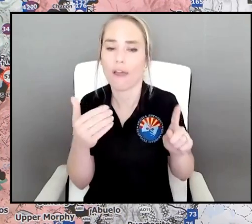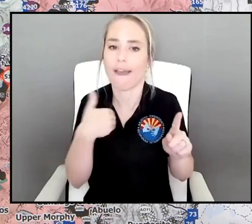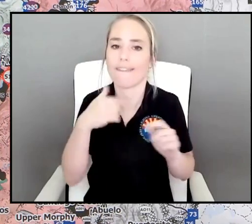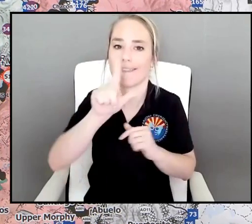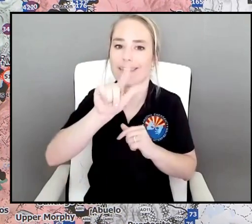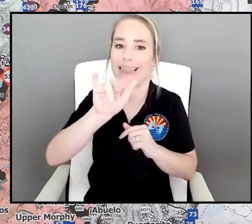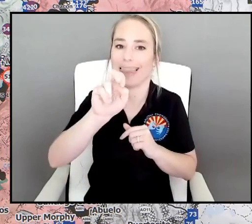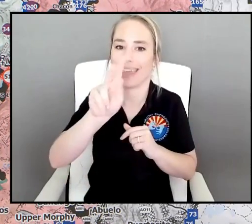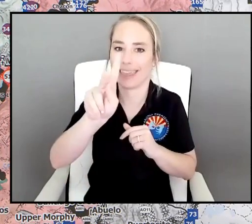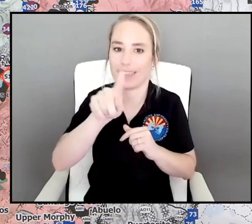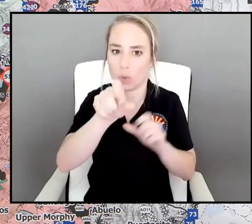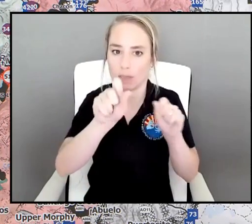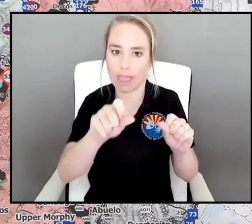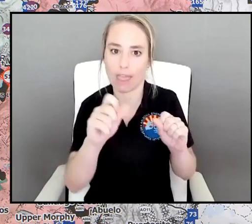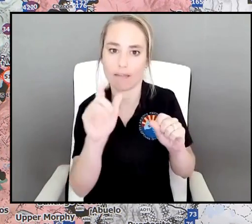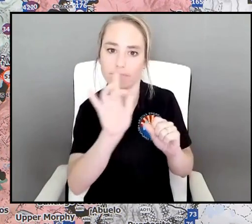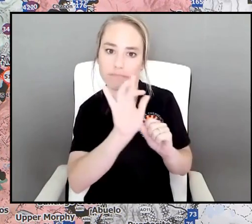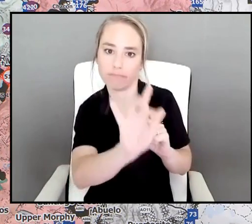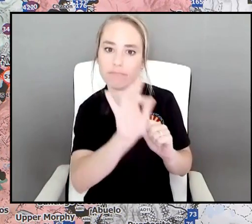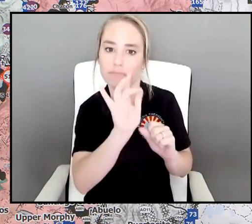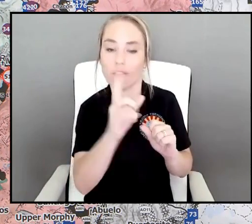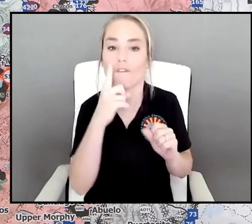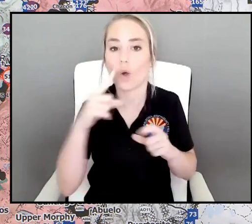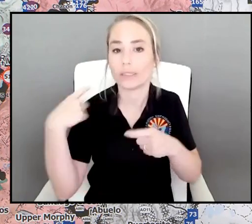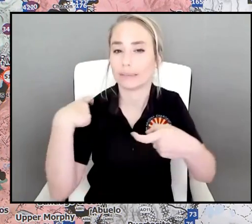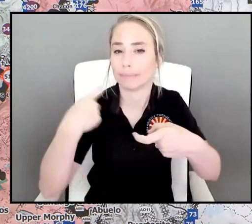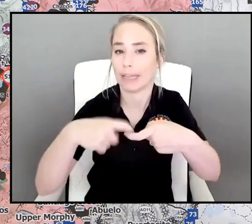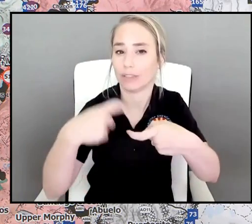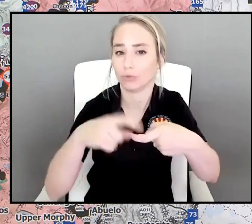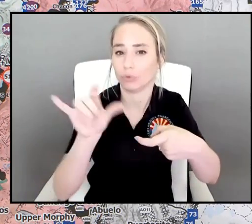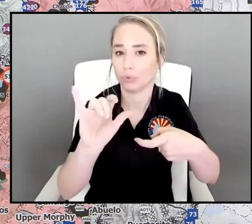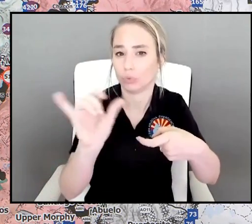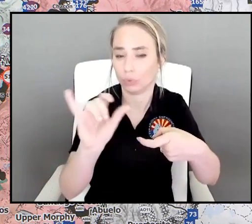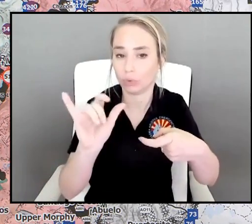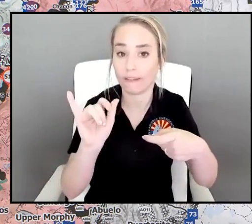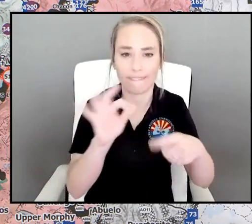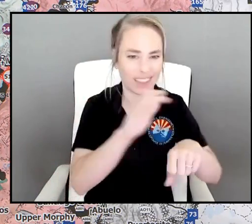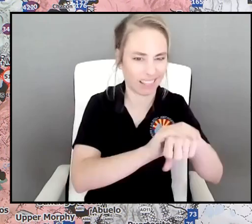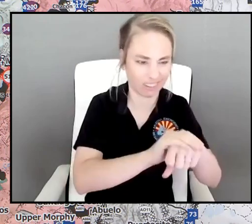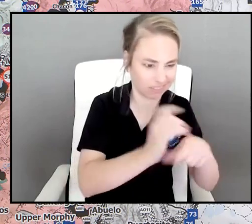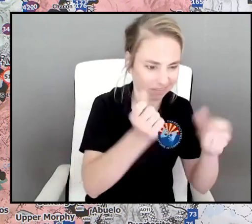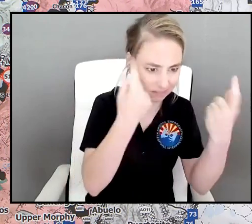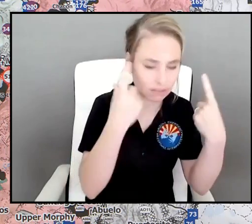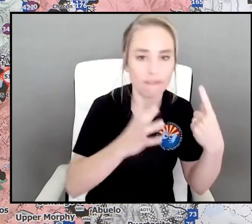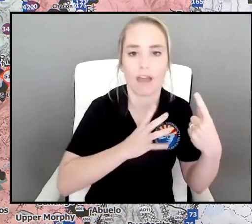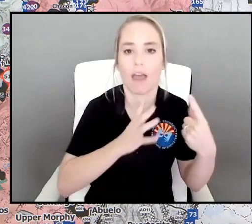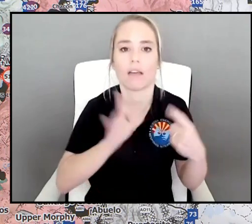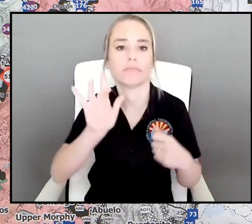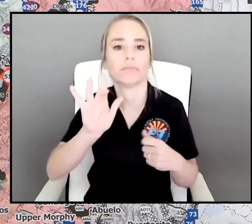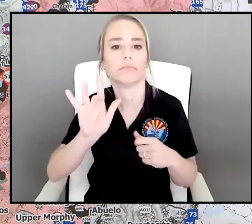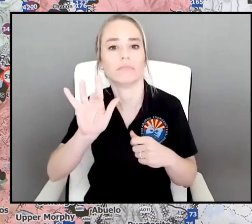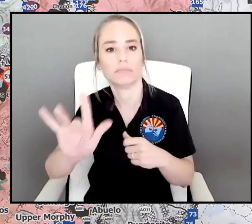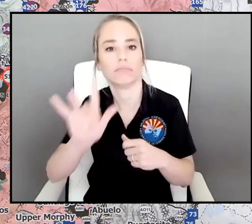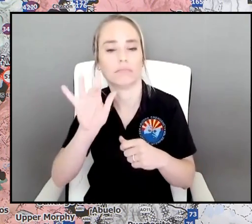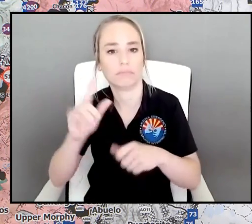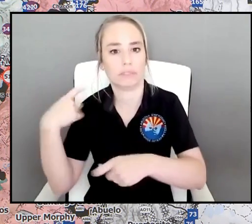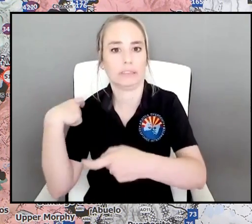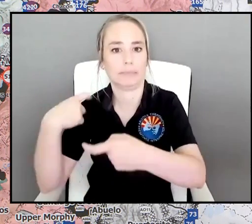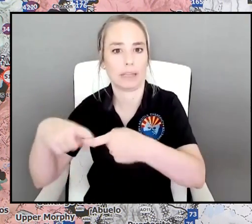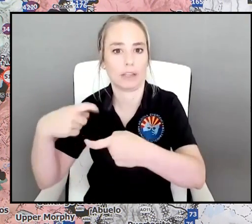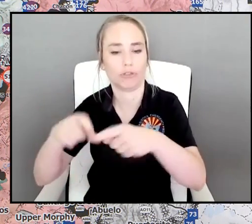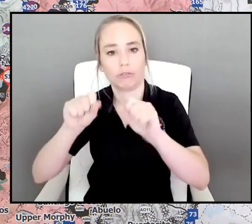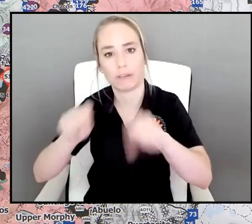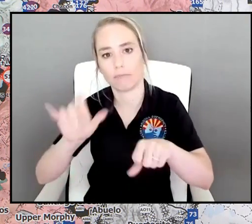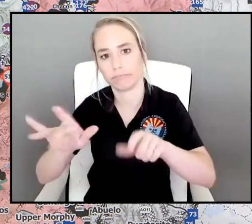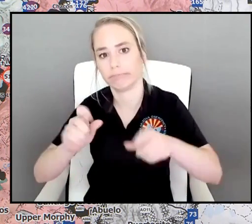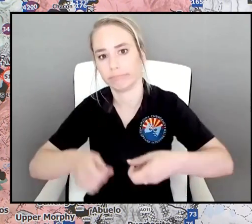that you can click on for Spanish. So if you don't understand English and need to go through that in Spanish, that